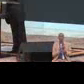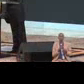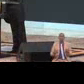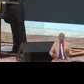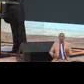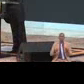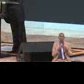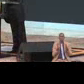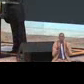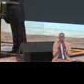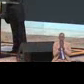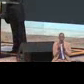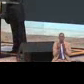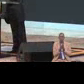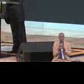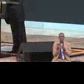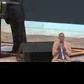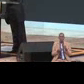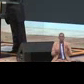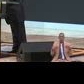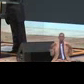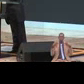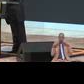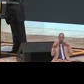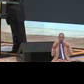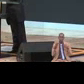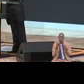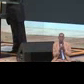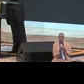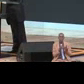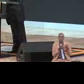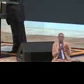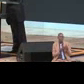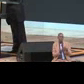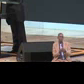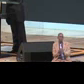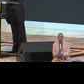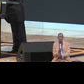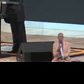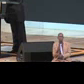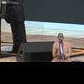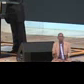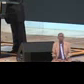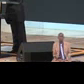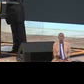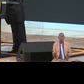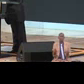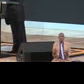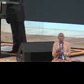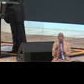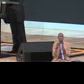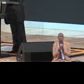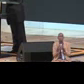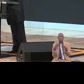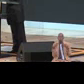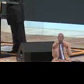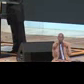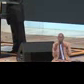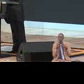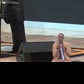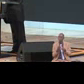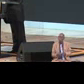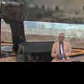Lord, I pray that every yoke that followed anyone here today, that yoke